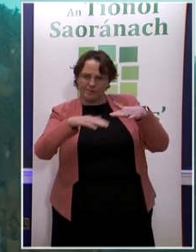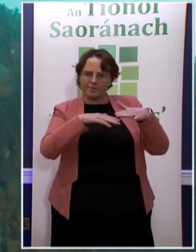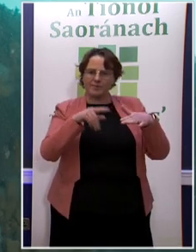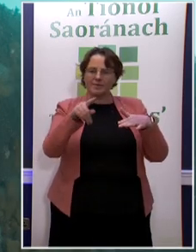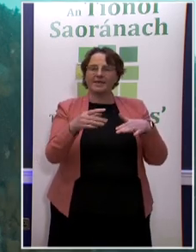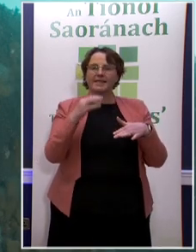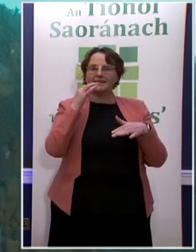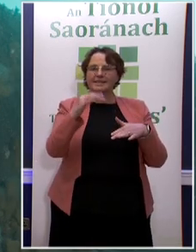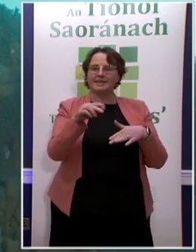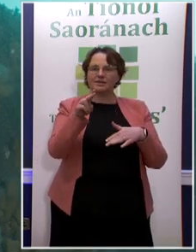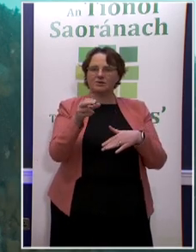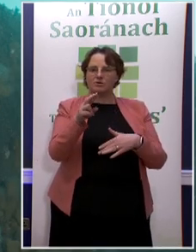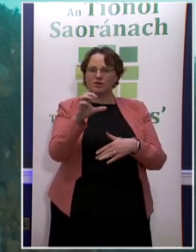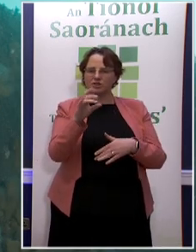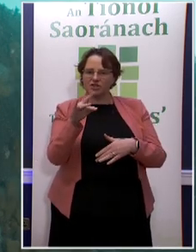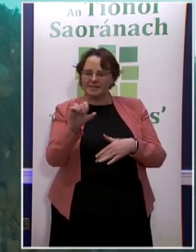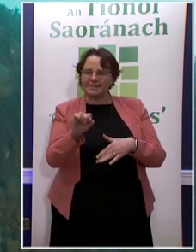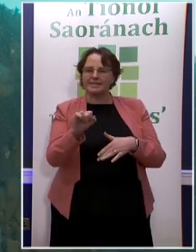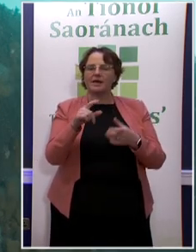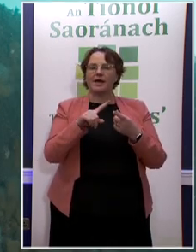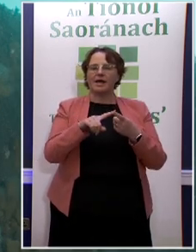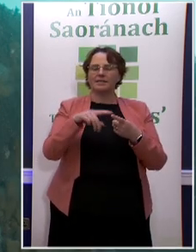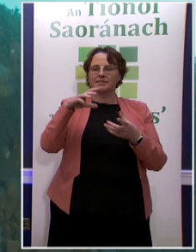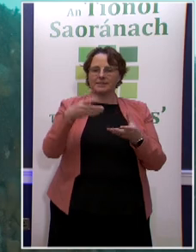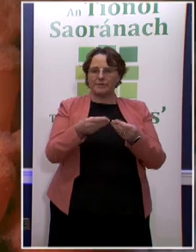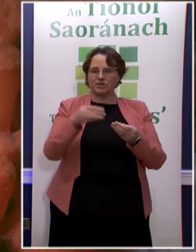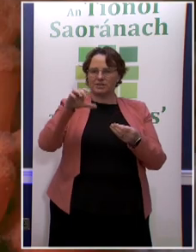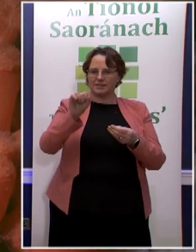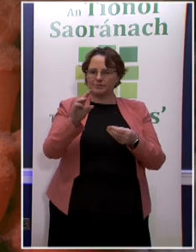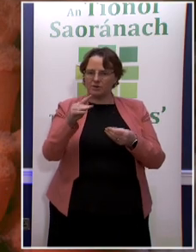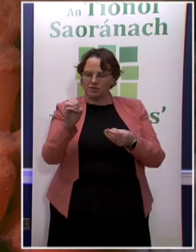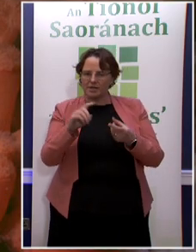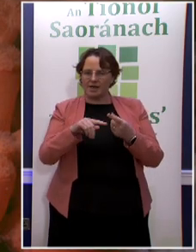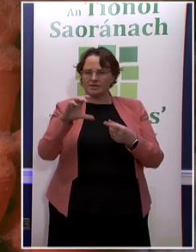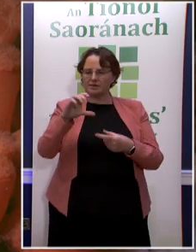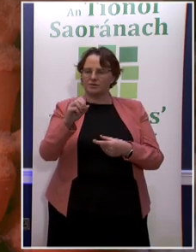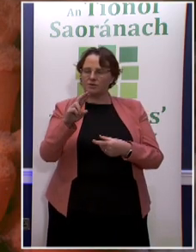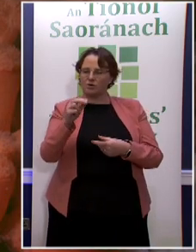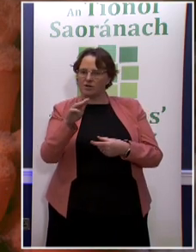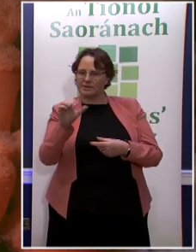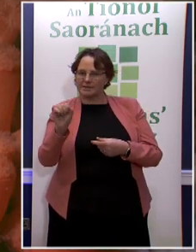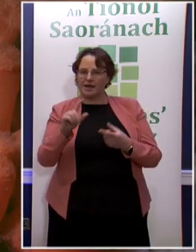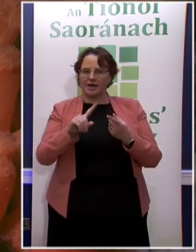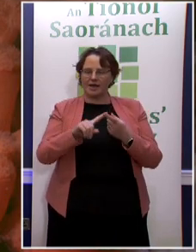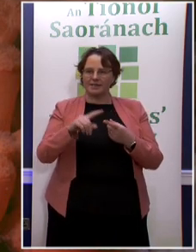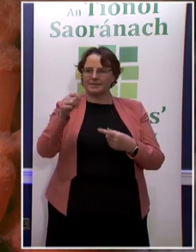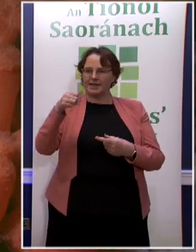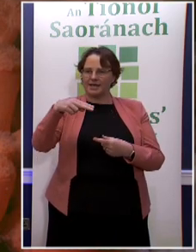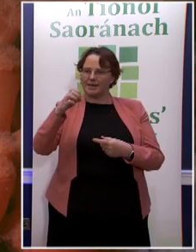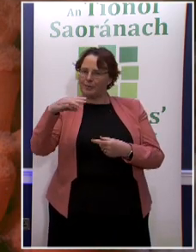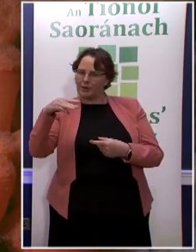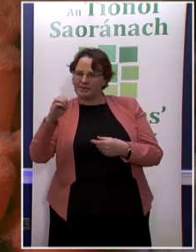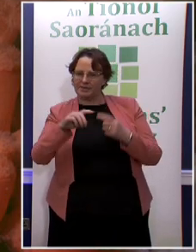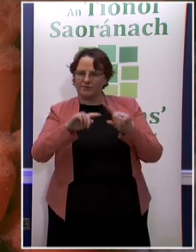sea urchins and sponges and corals, and also anemones and all sorts of other